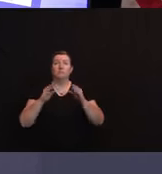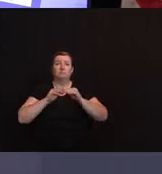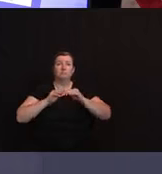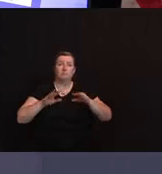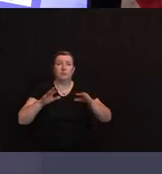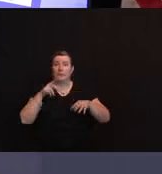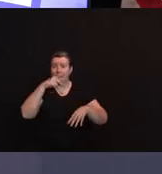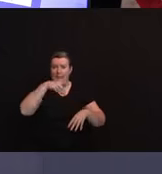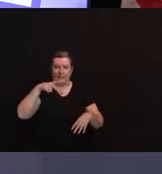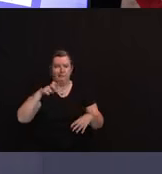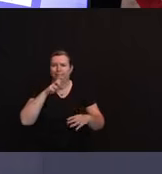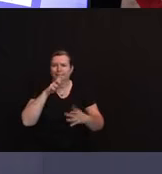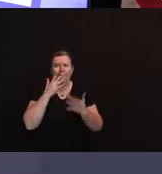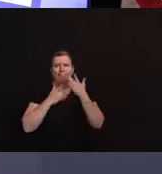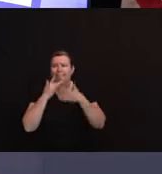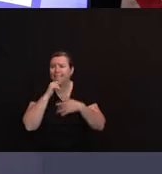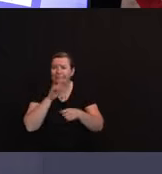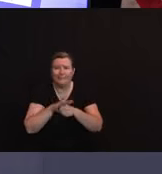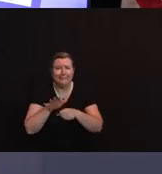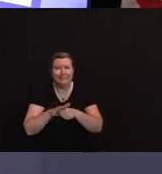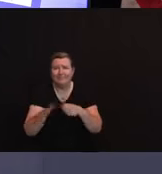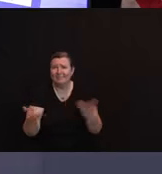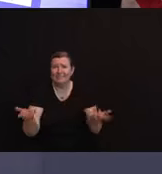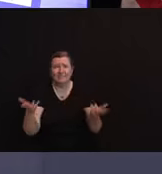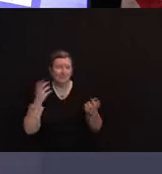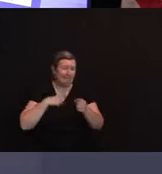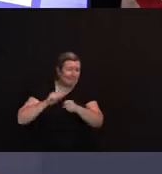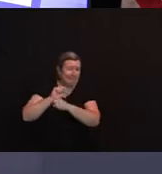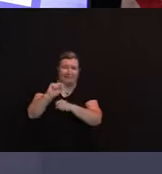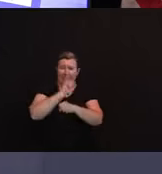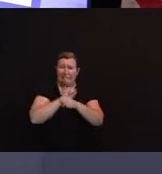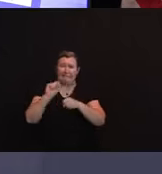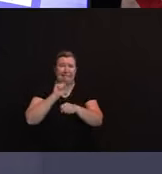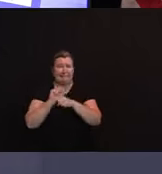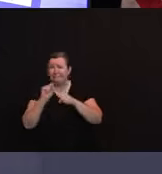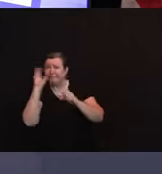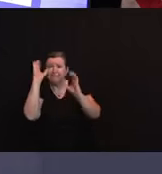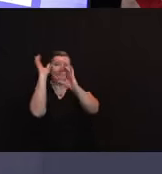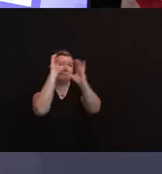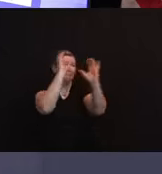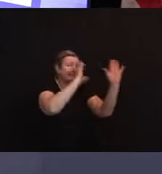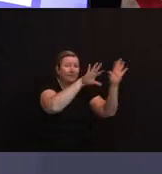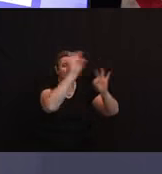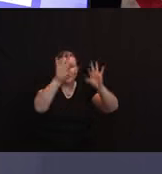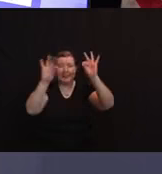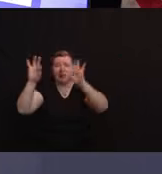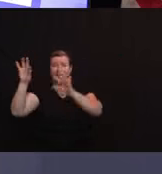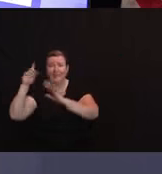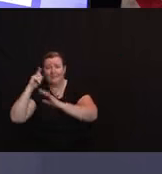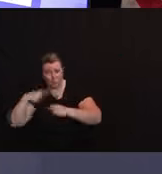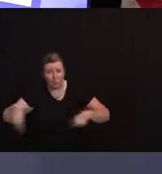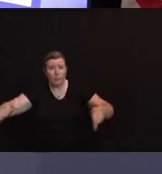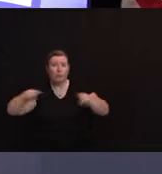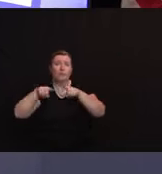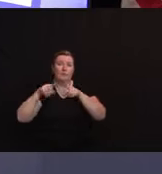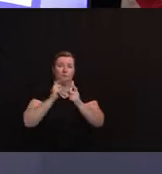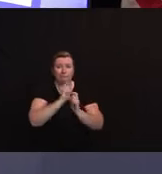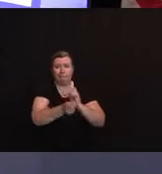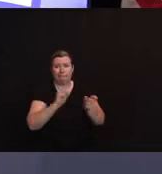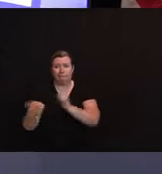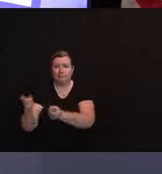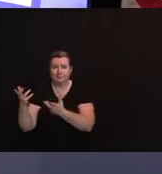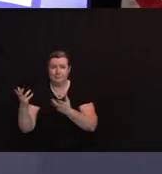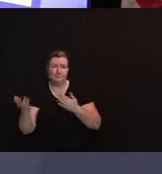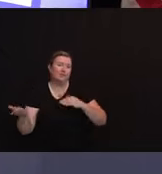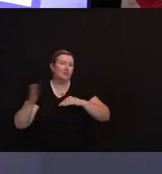ensure that long-term care facilities had access to PPE and testing kits. We also contracted with facilities that